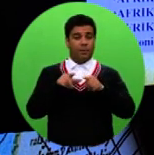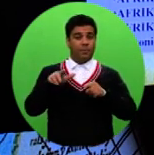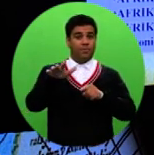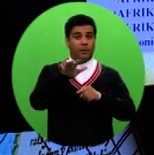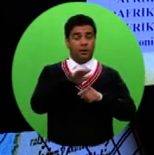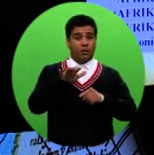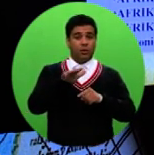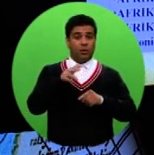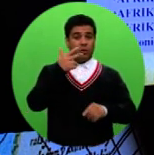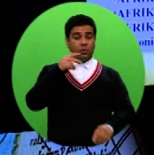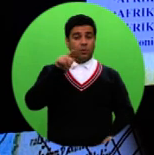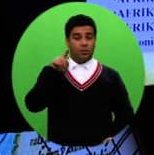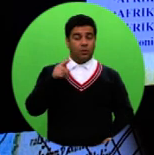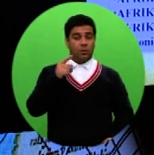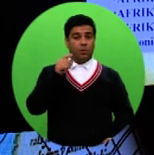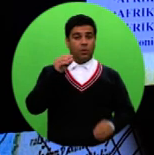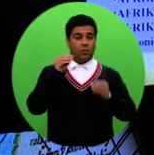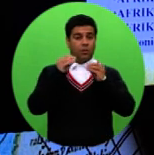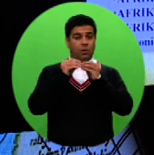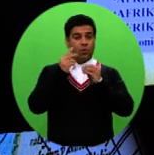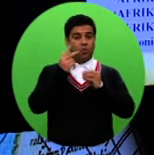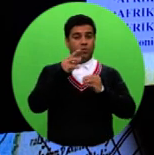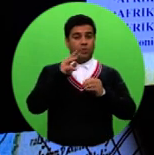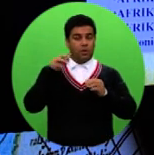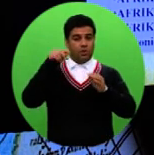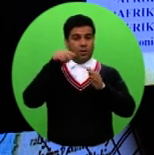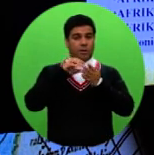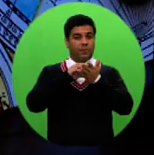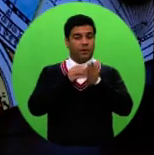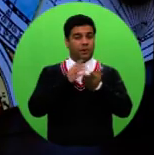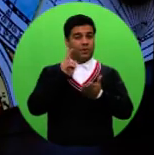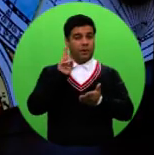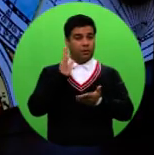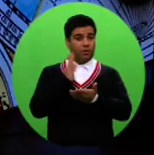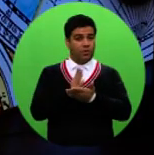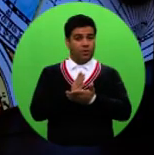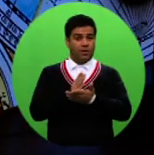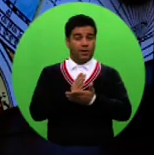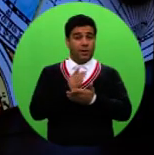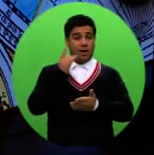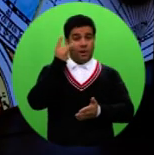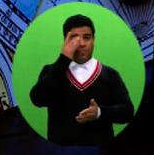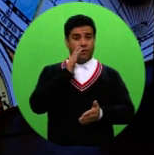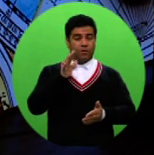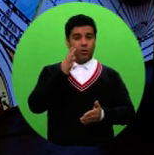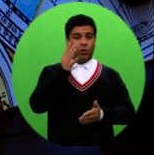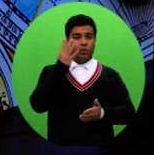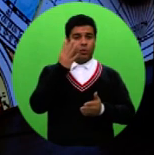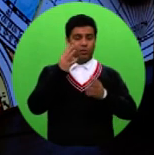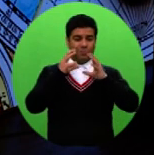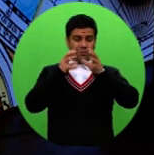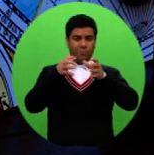maydoni 30.3 million kvadrat kilometr. Afrika 4 yarim sharda